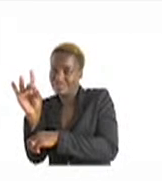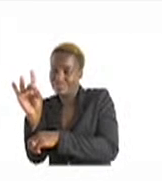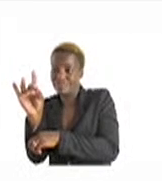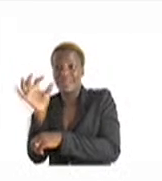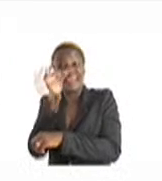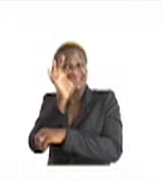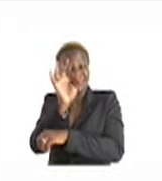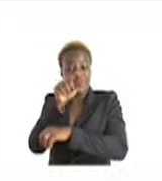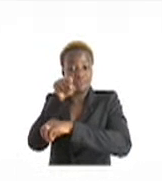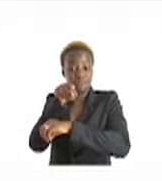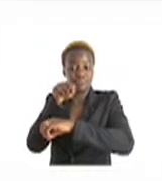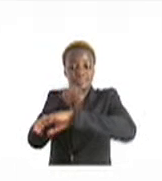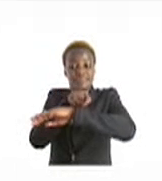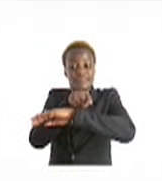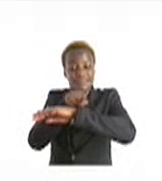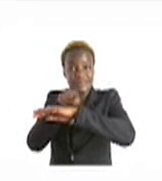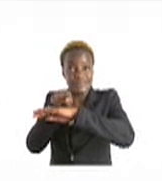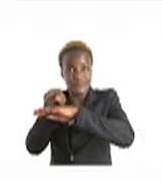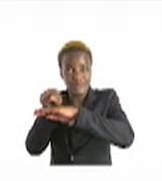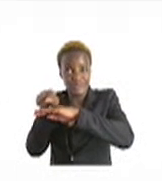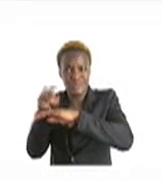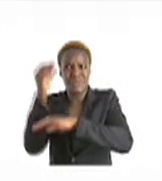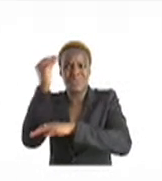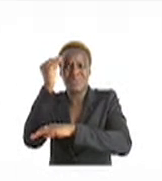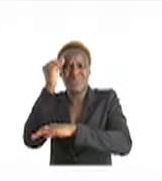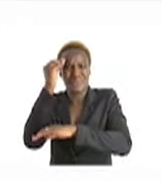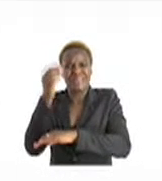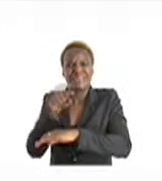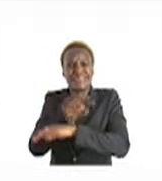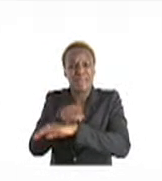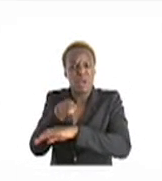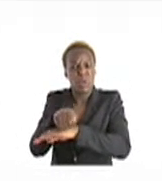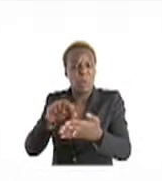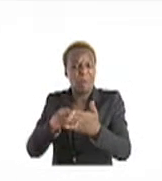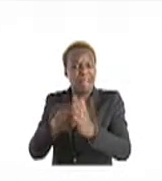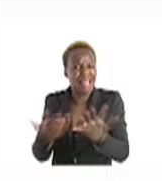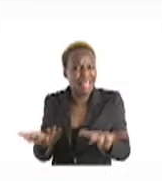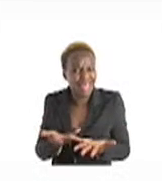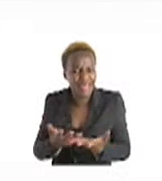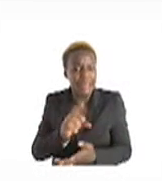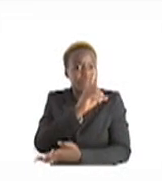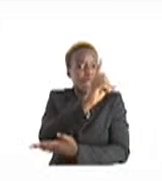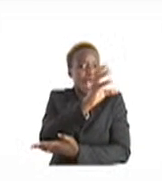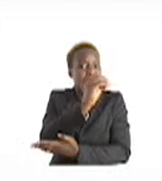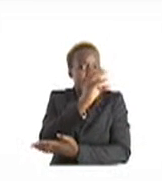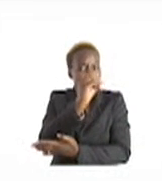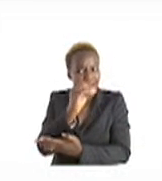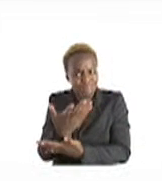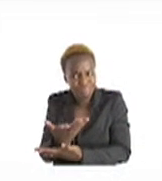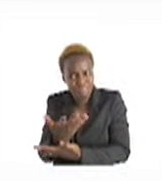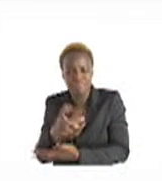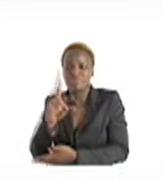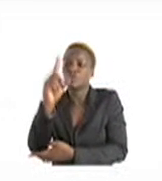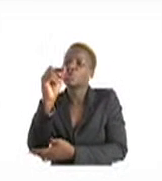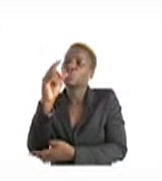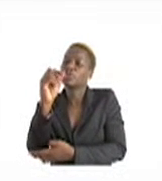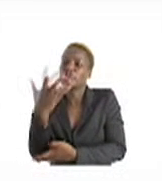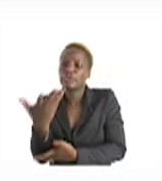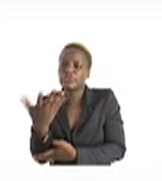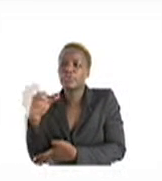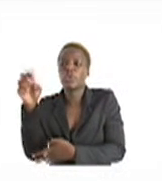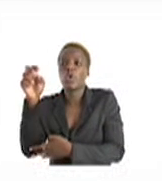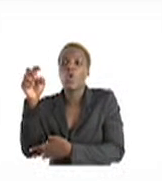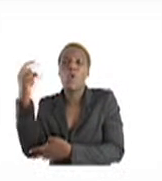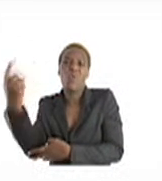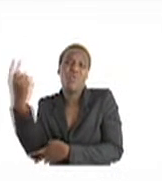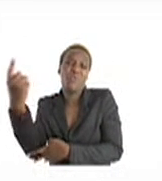is underlined, so it wants to know the place. At what place is that 9? It's at the 10th place,